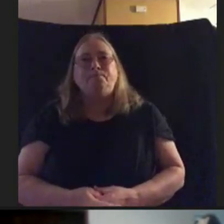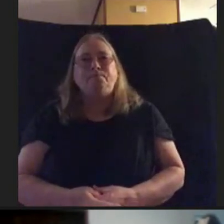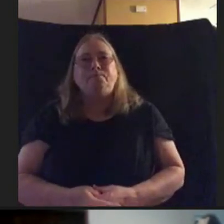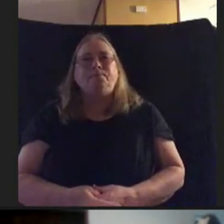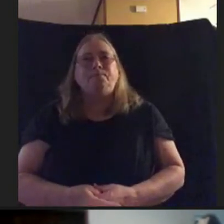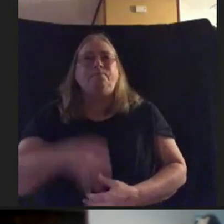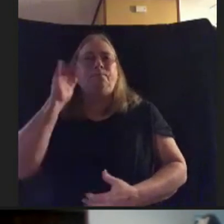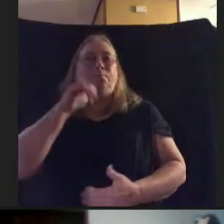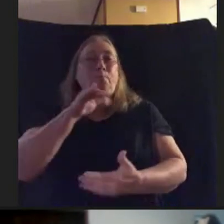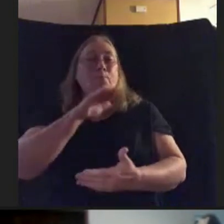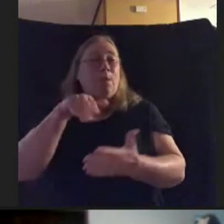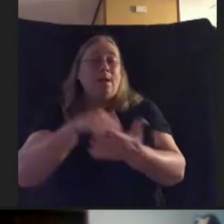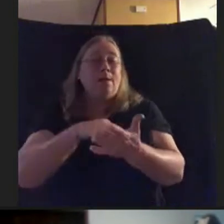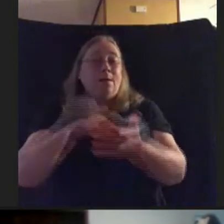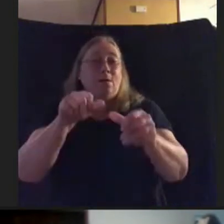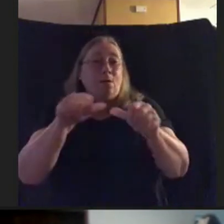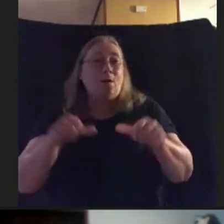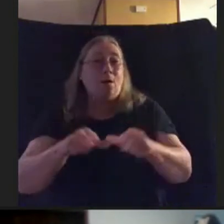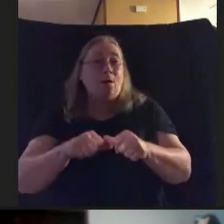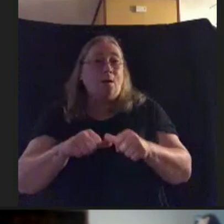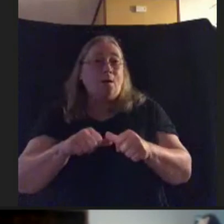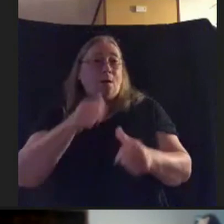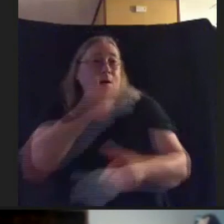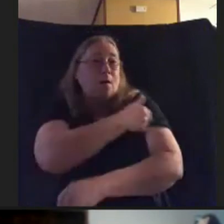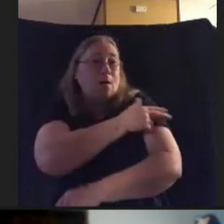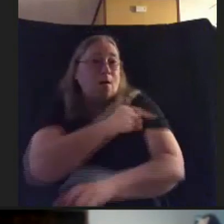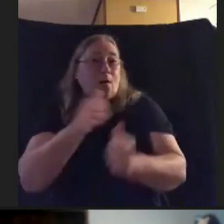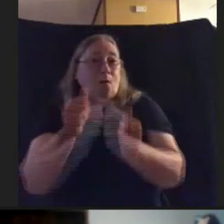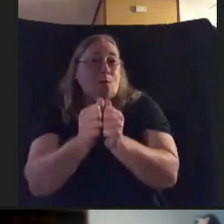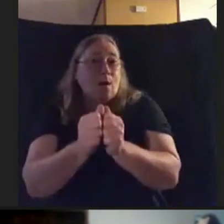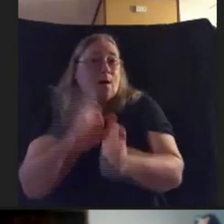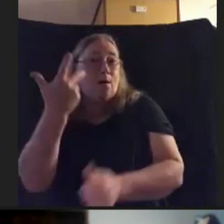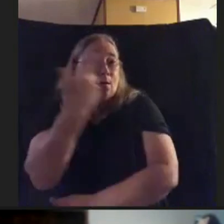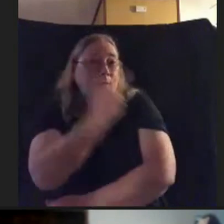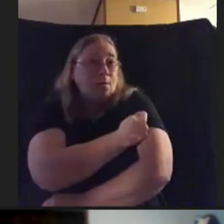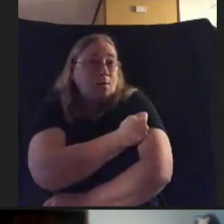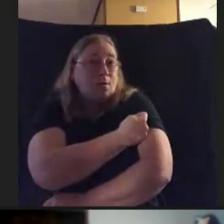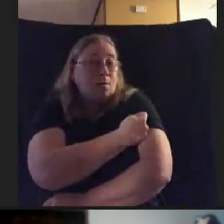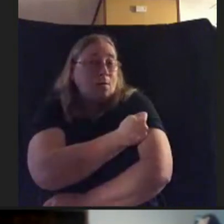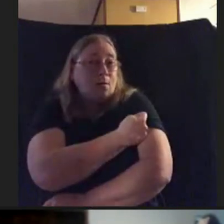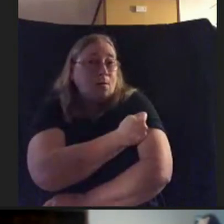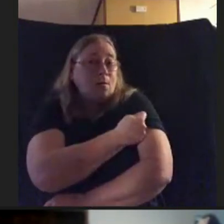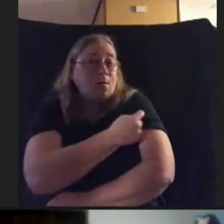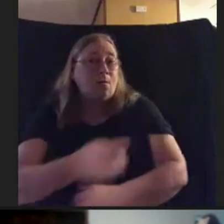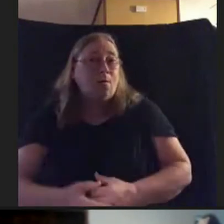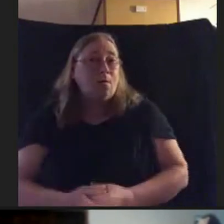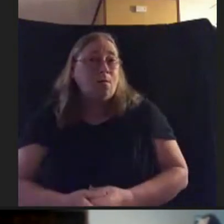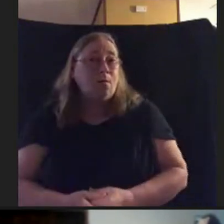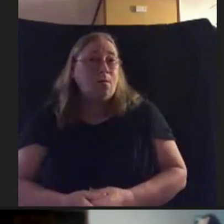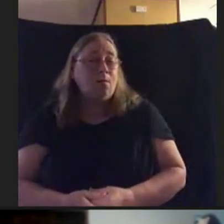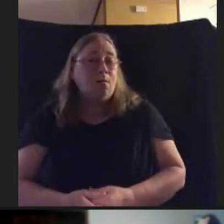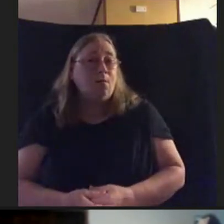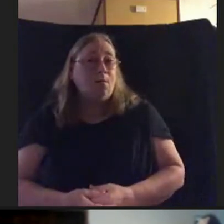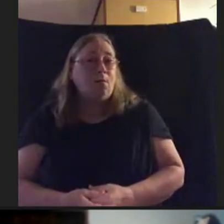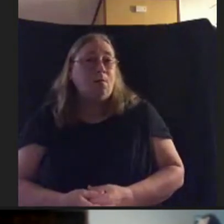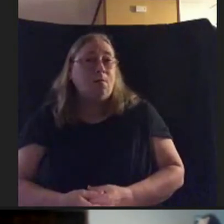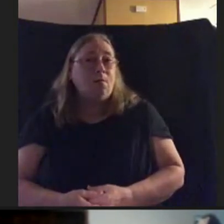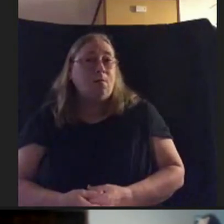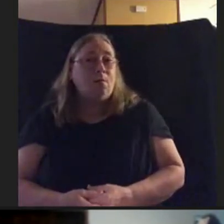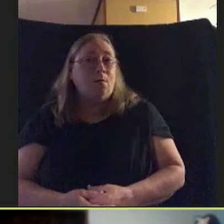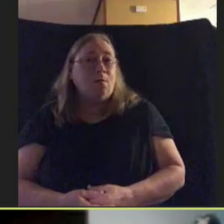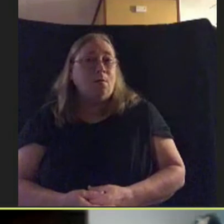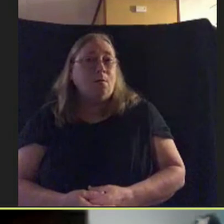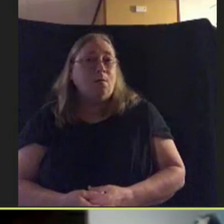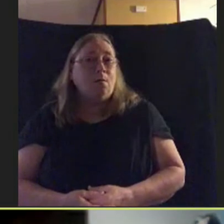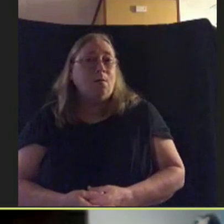hospitals with shots besides calling them directly? Anyone want to take that?